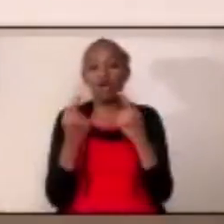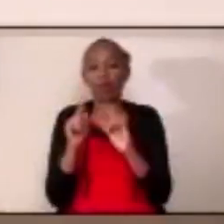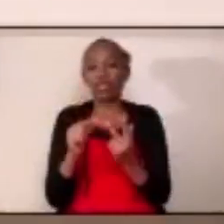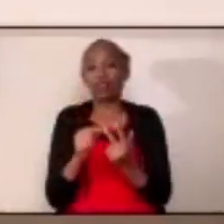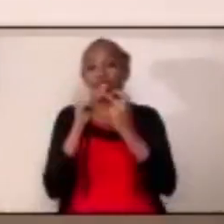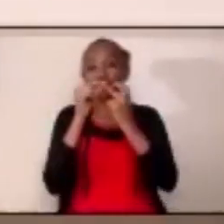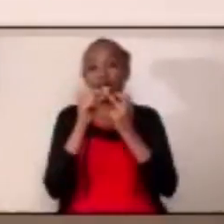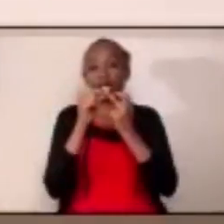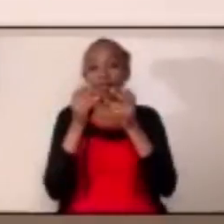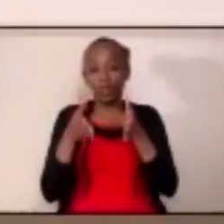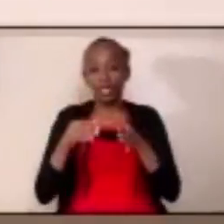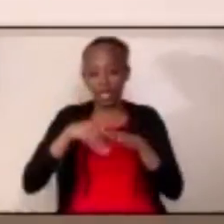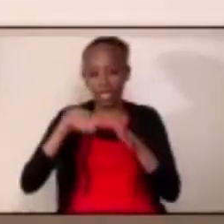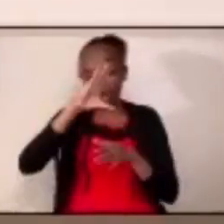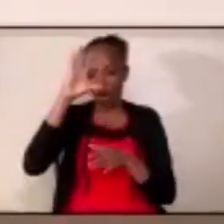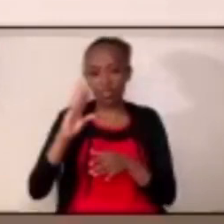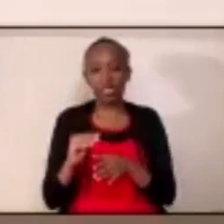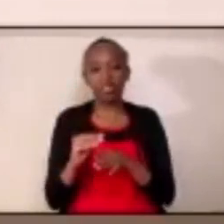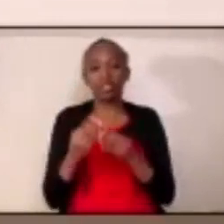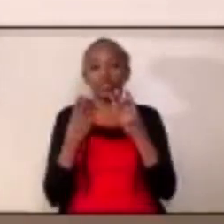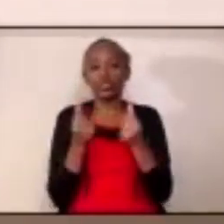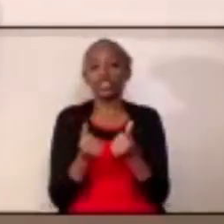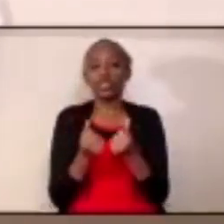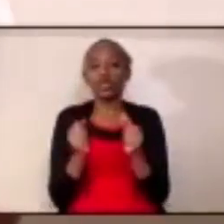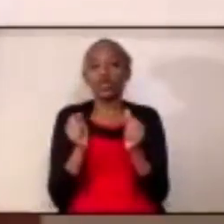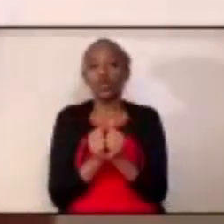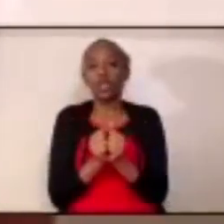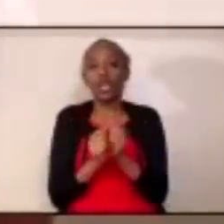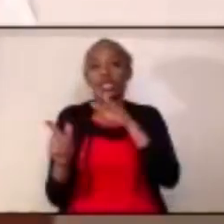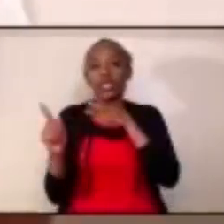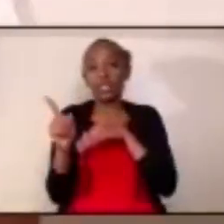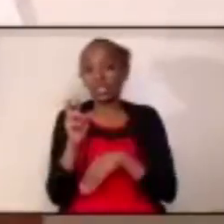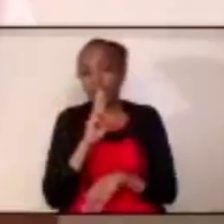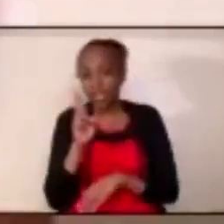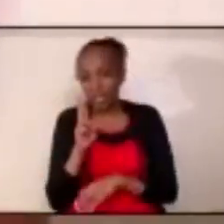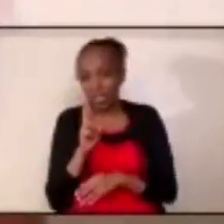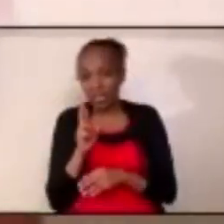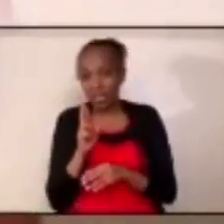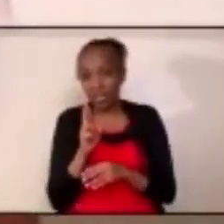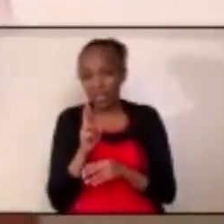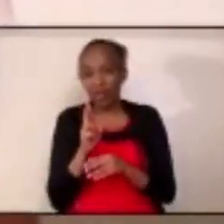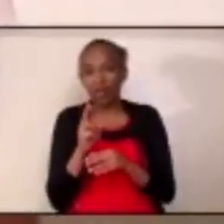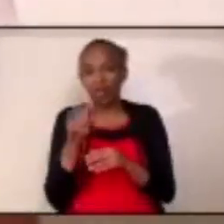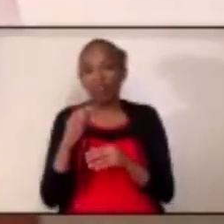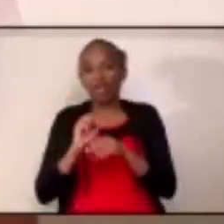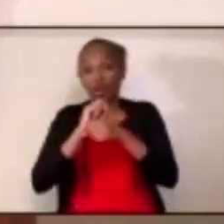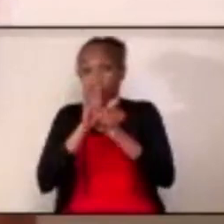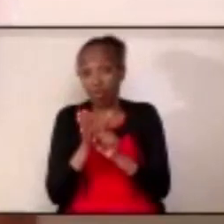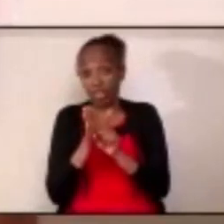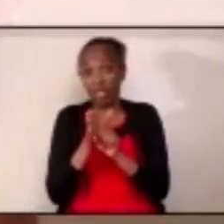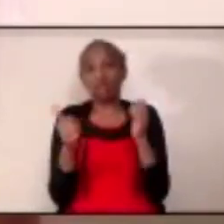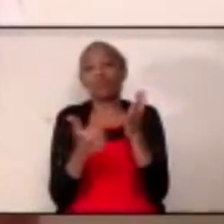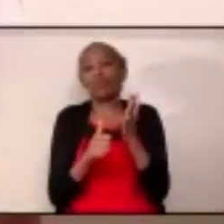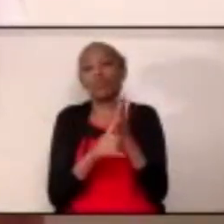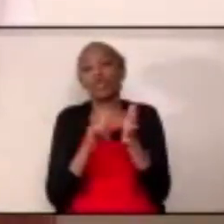specifically here in Africa, to deal with the dangers and the vagaries of the COVID-19 crisis that